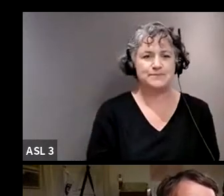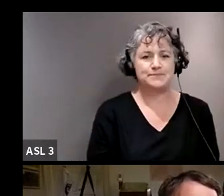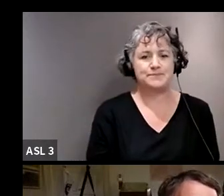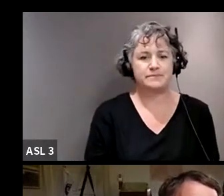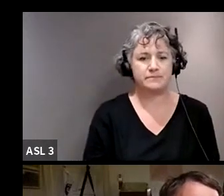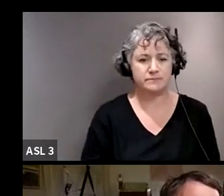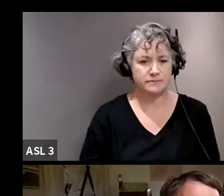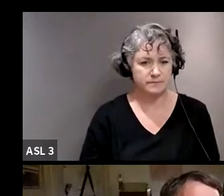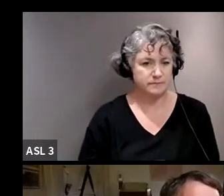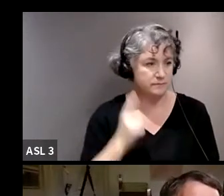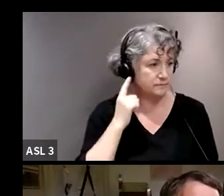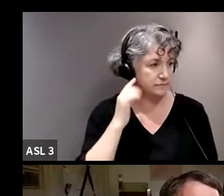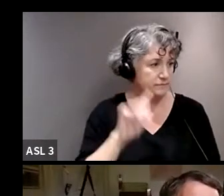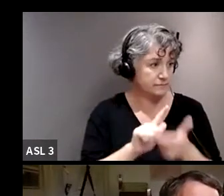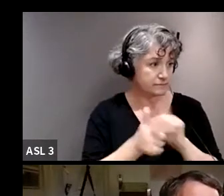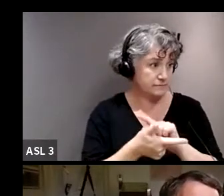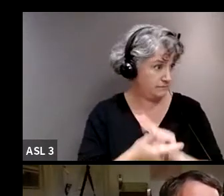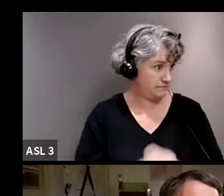foreign